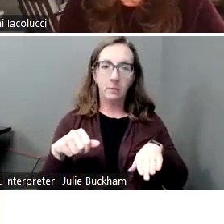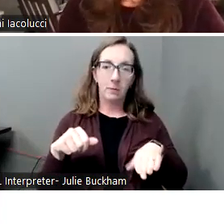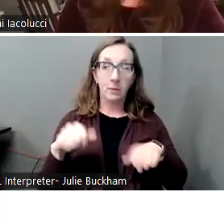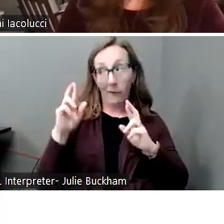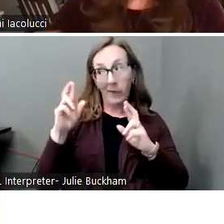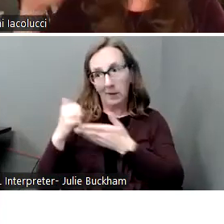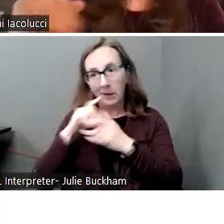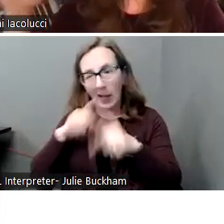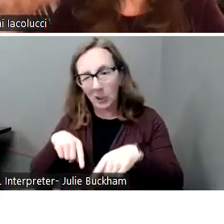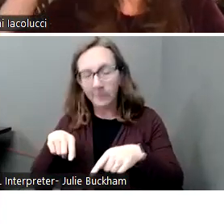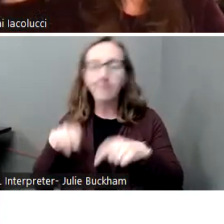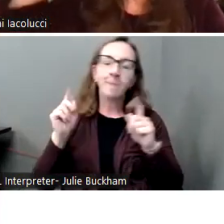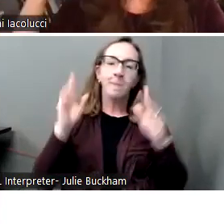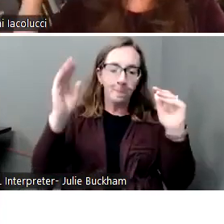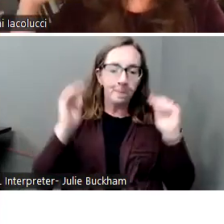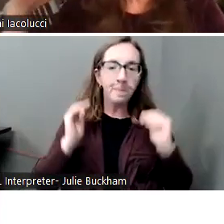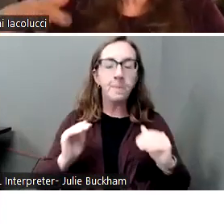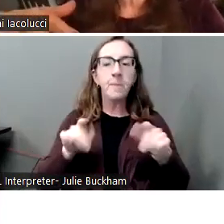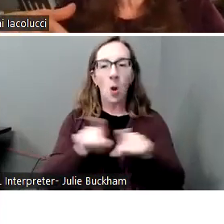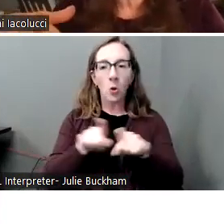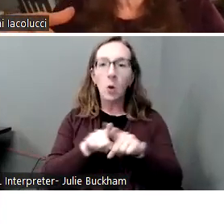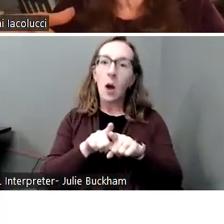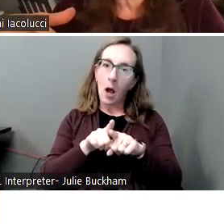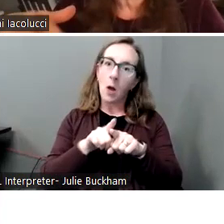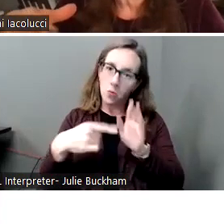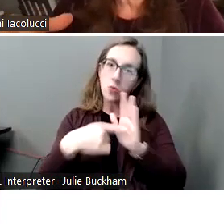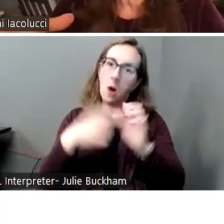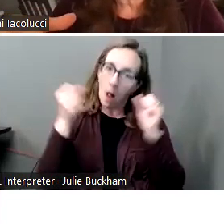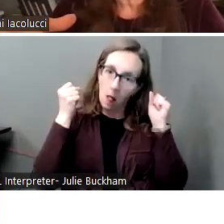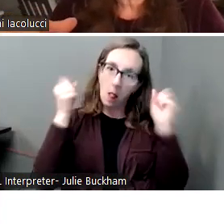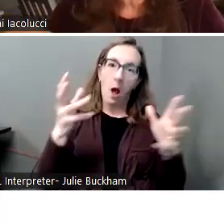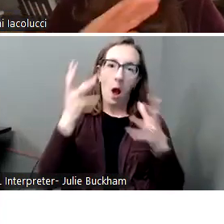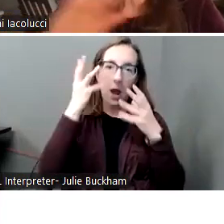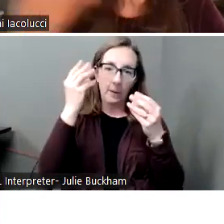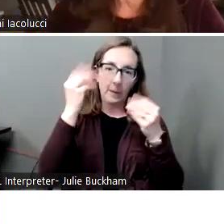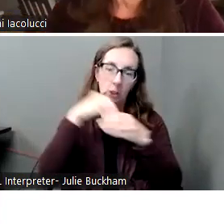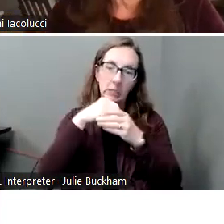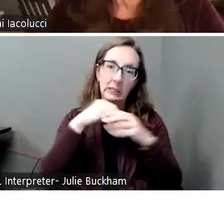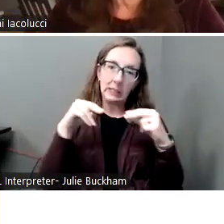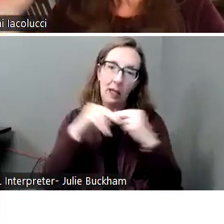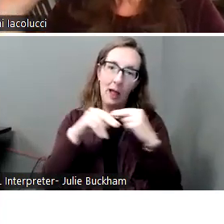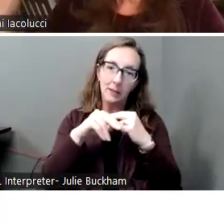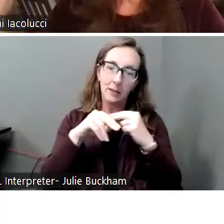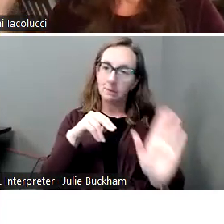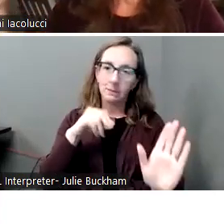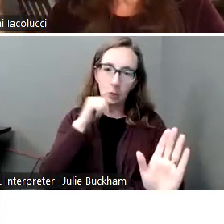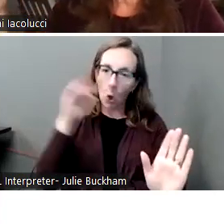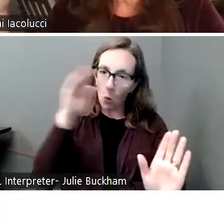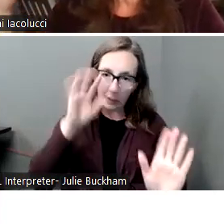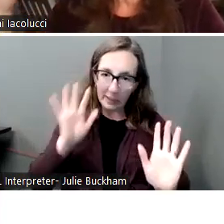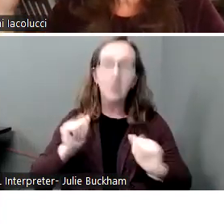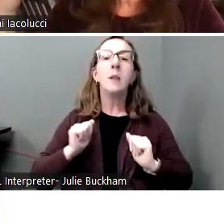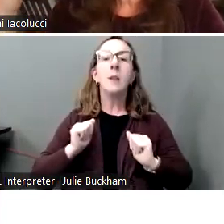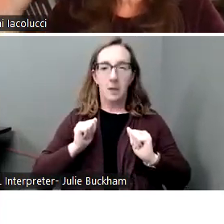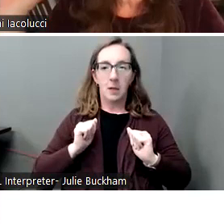bit. Also, I'm going to show you a lot of information in the slides. Don't worry about it. Michelle is going to make